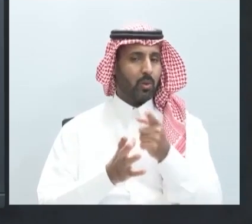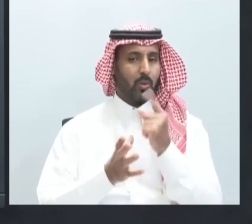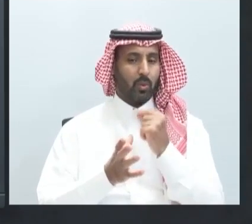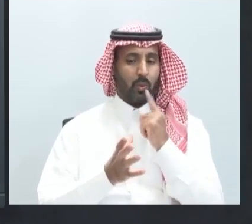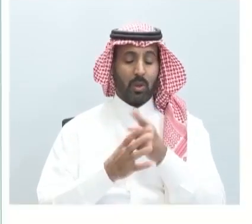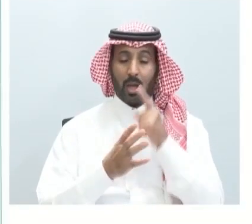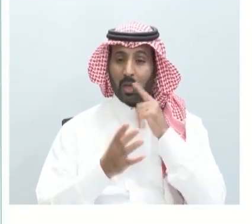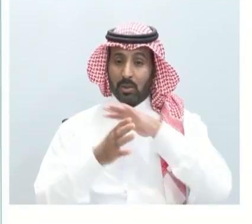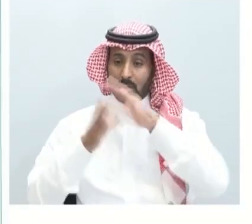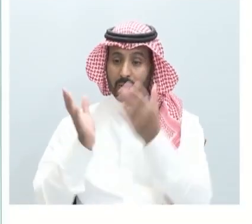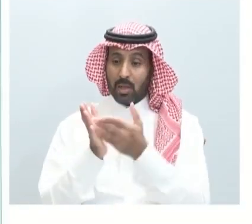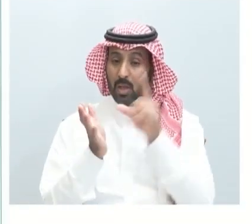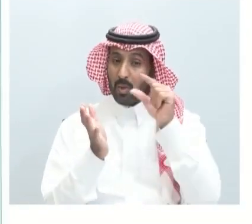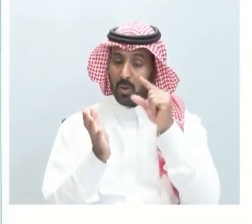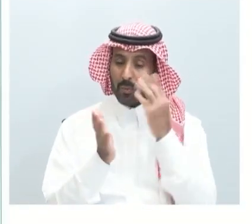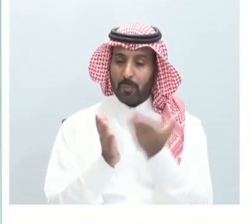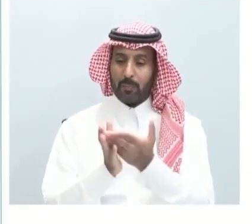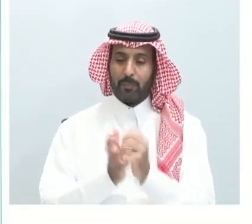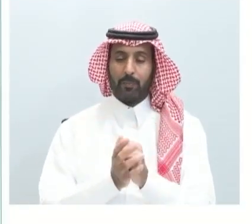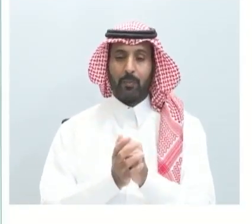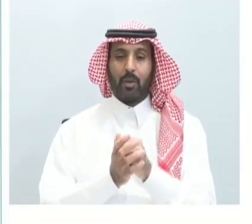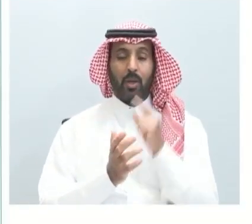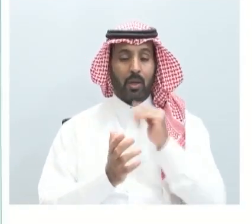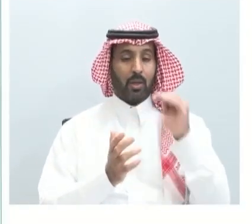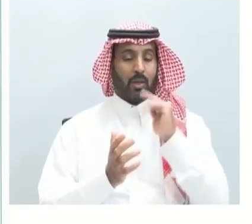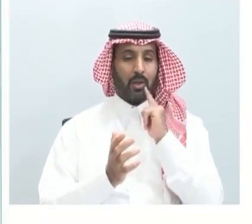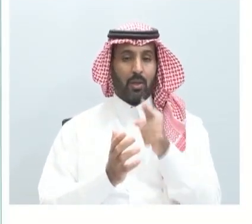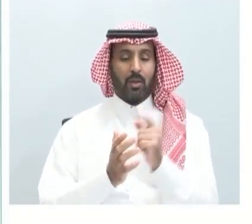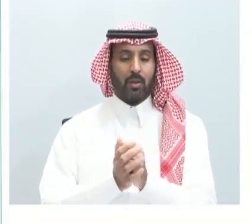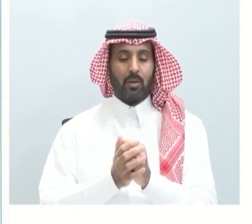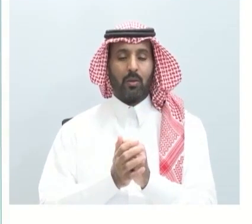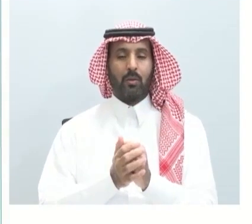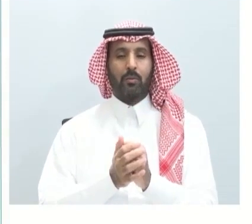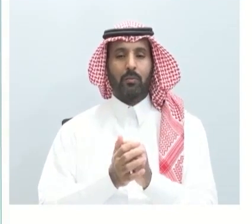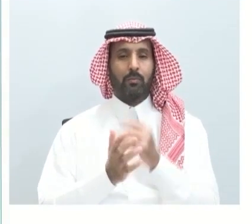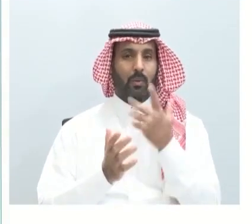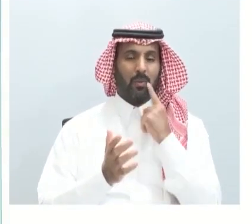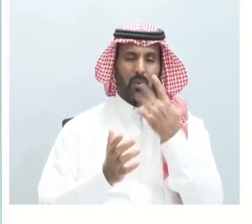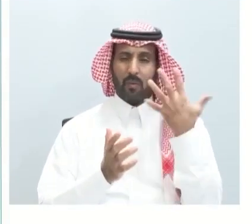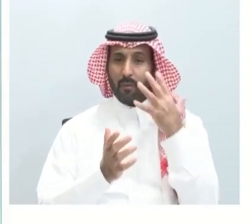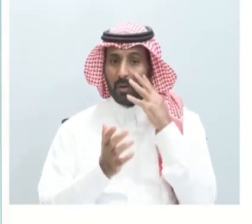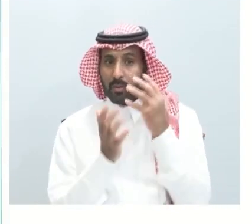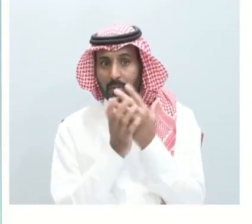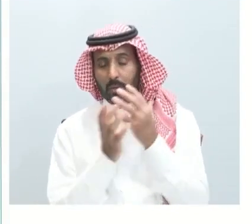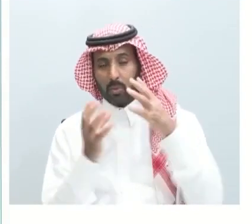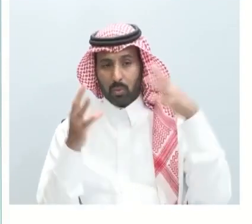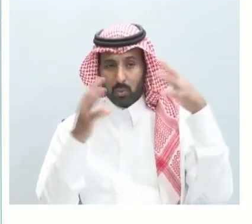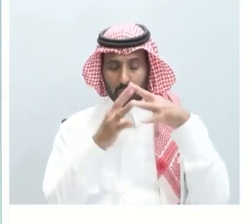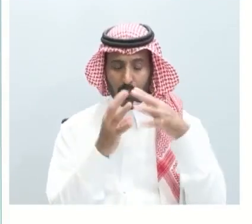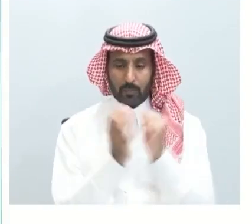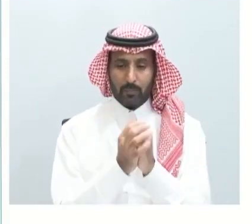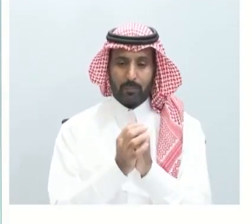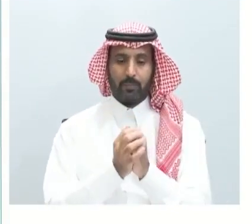like small rooms? So the answer, yes, they make me feel too